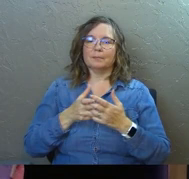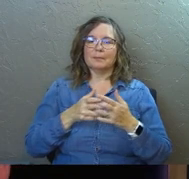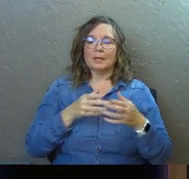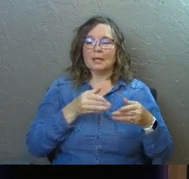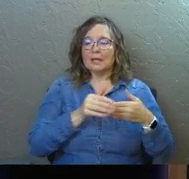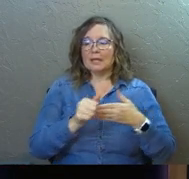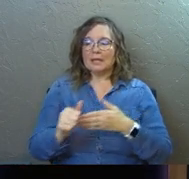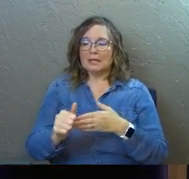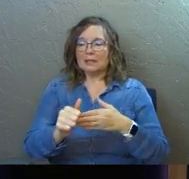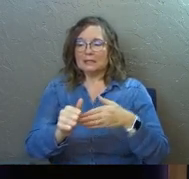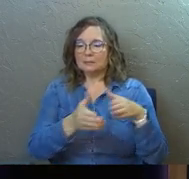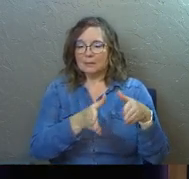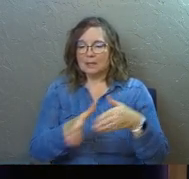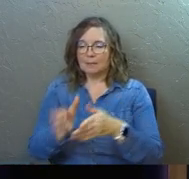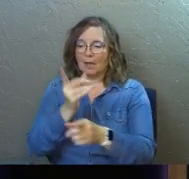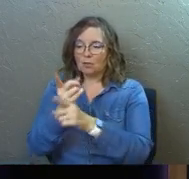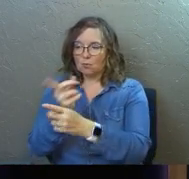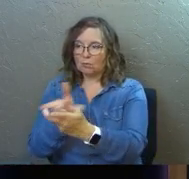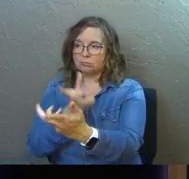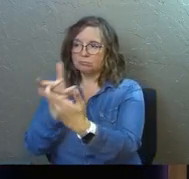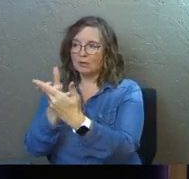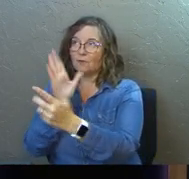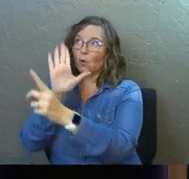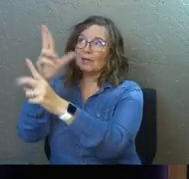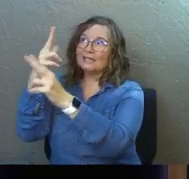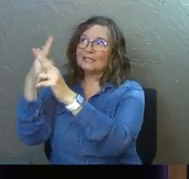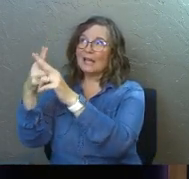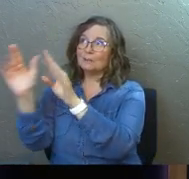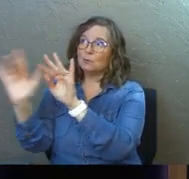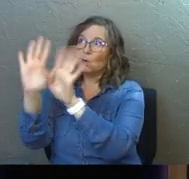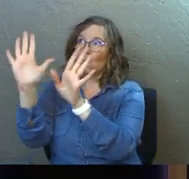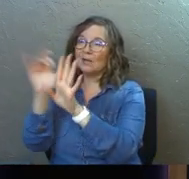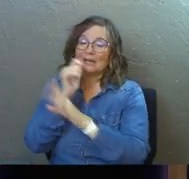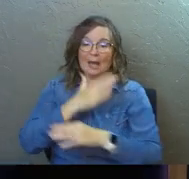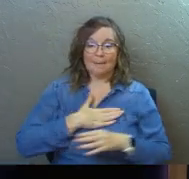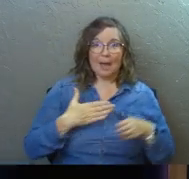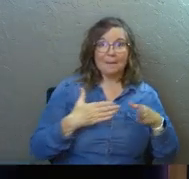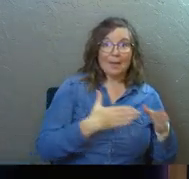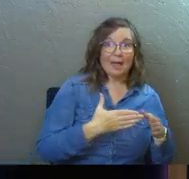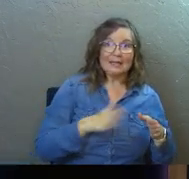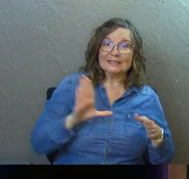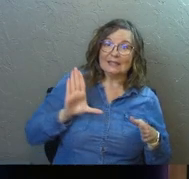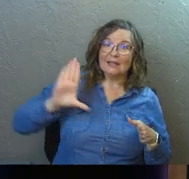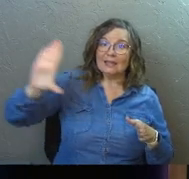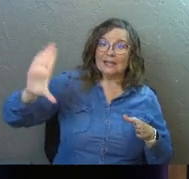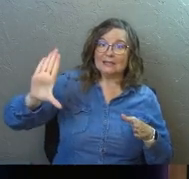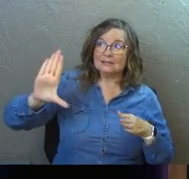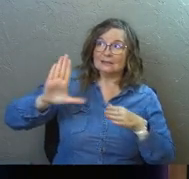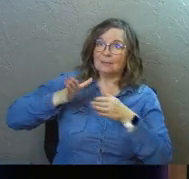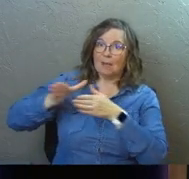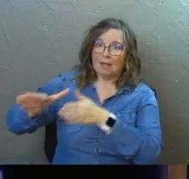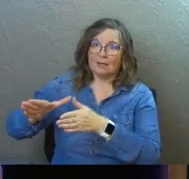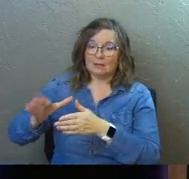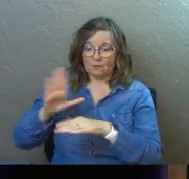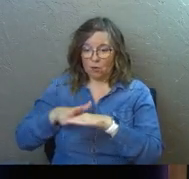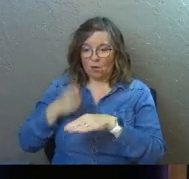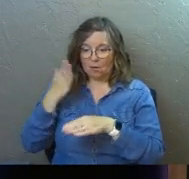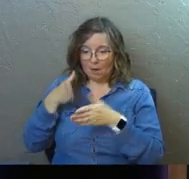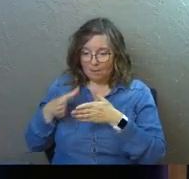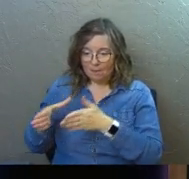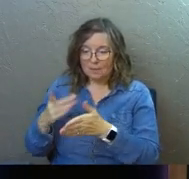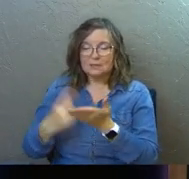paths of righteousness for his namesake. Not my paths, his paths. And we struggle with that. Get on God's path. And if you're on God's